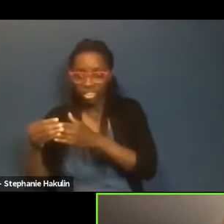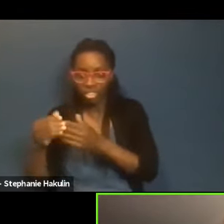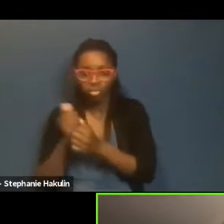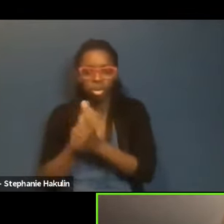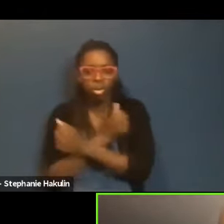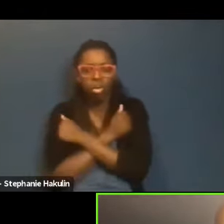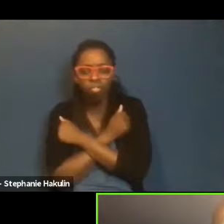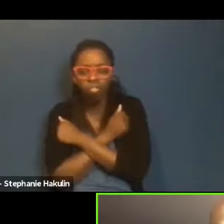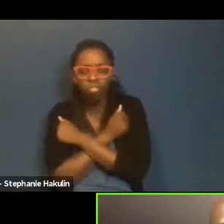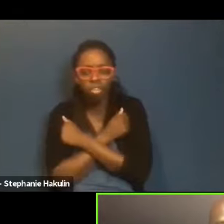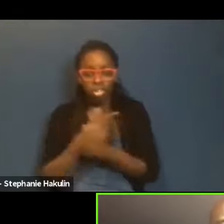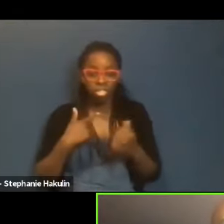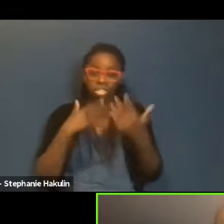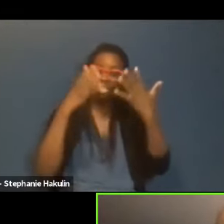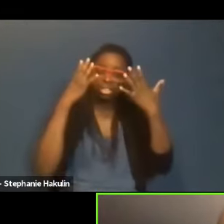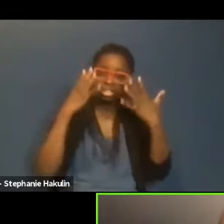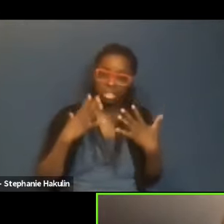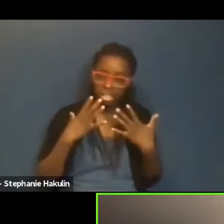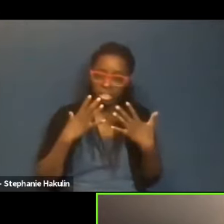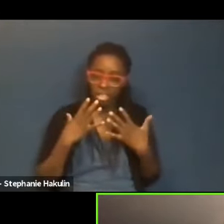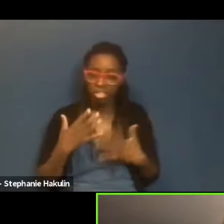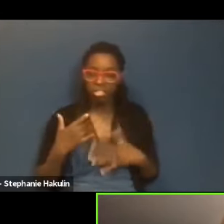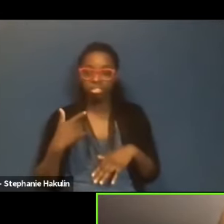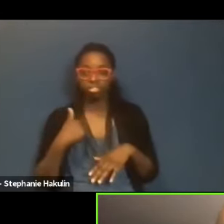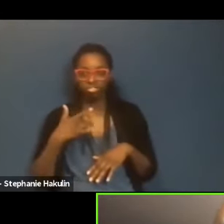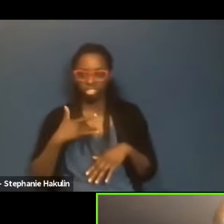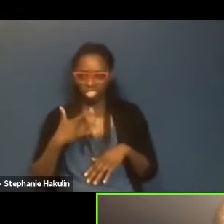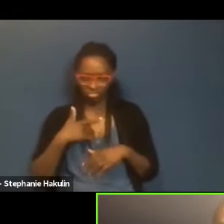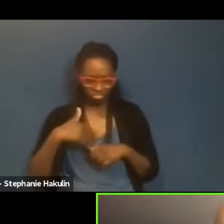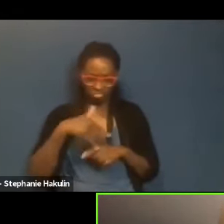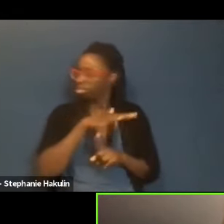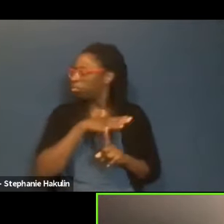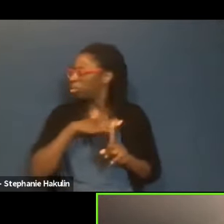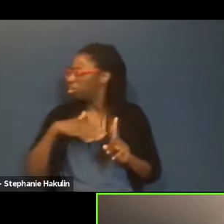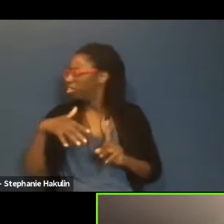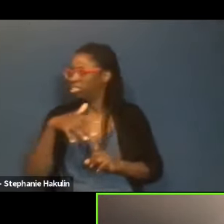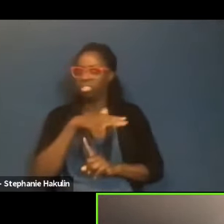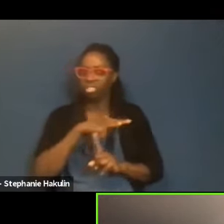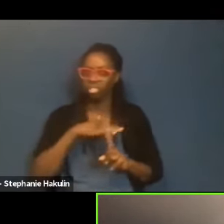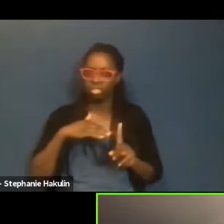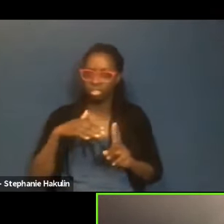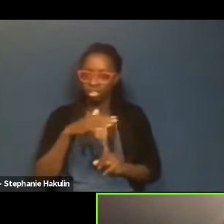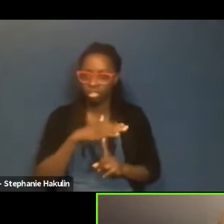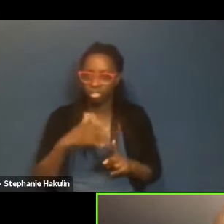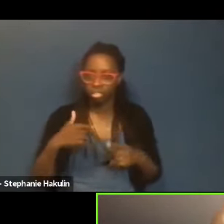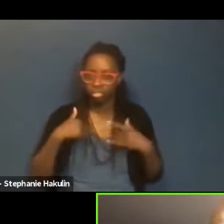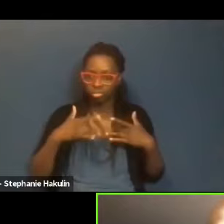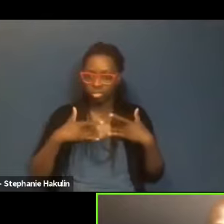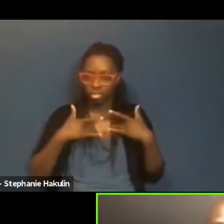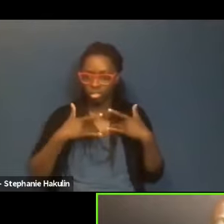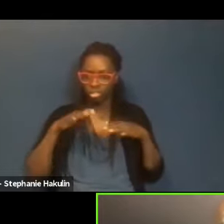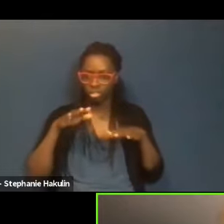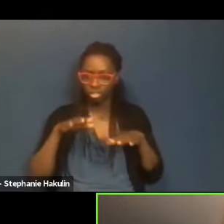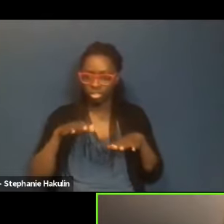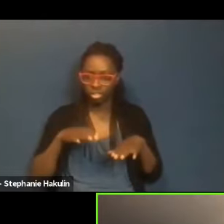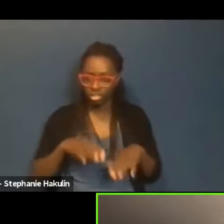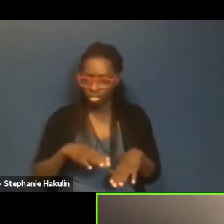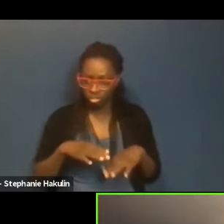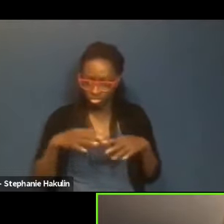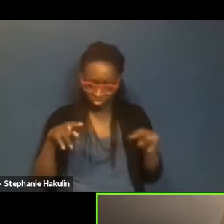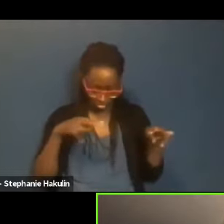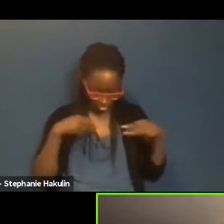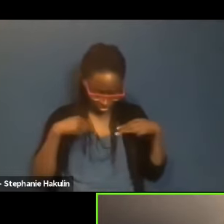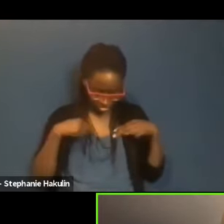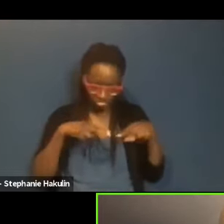my own center without a prayer. Footsteps on warping wood overhead. I am cleanly rotting beneath.